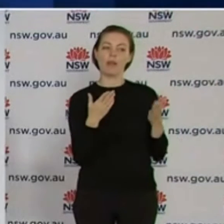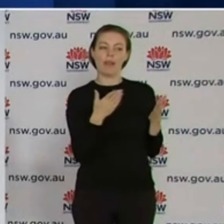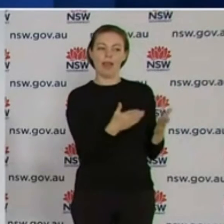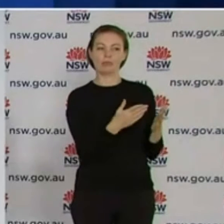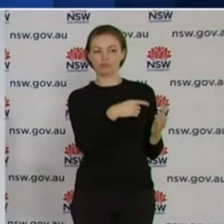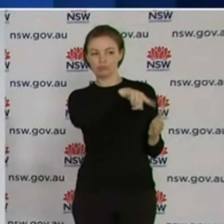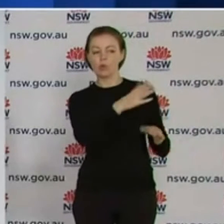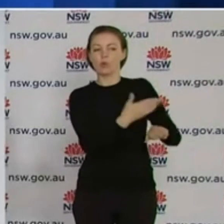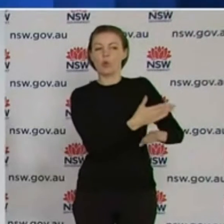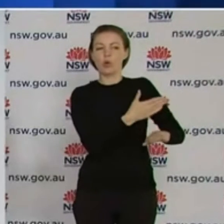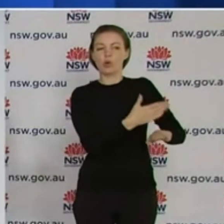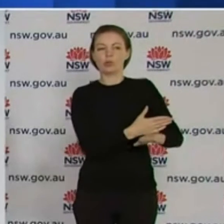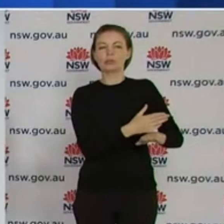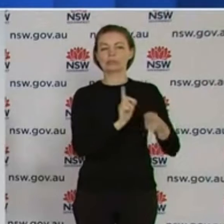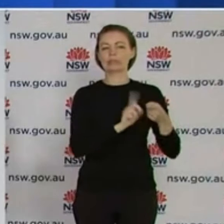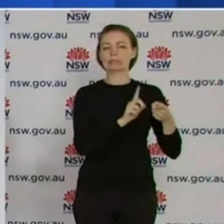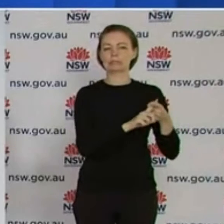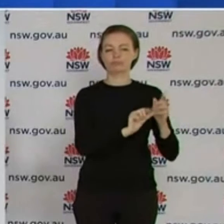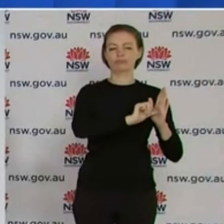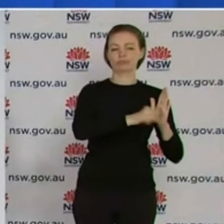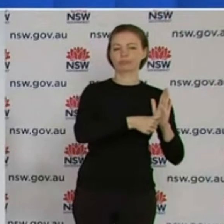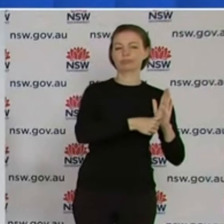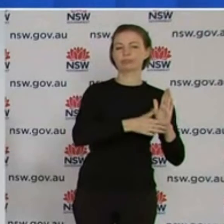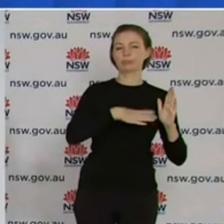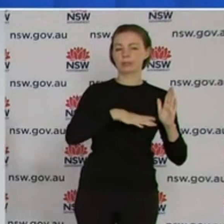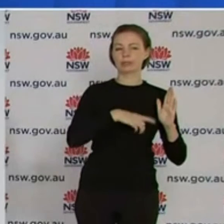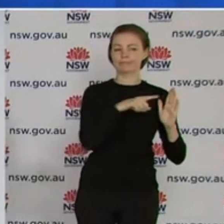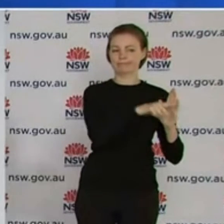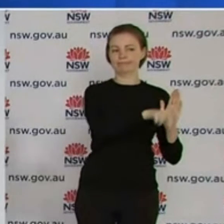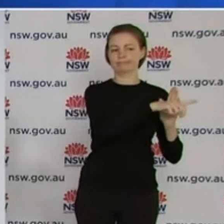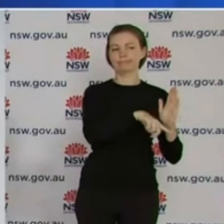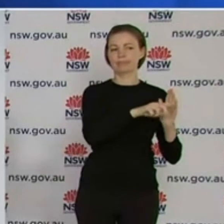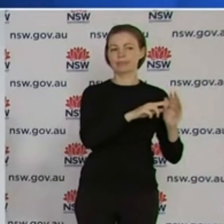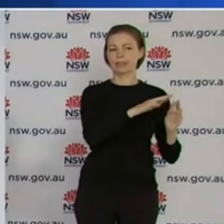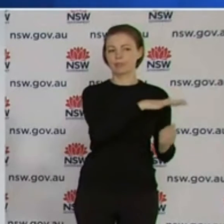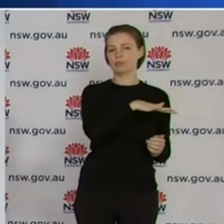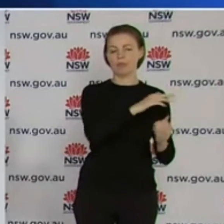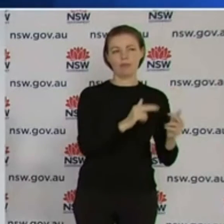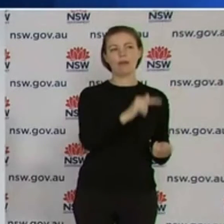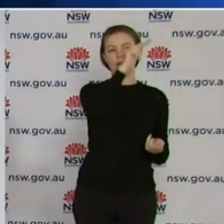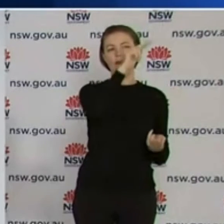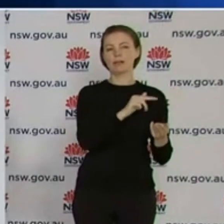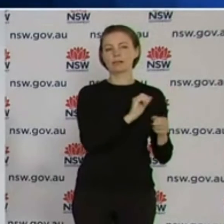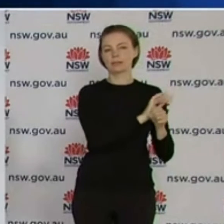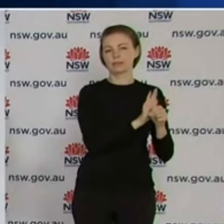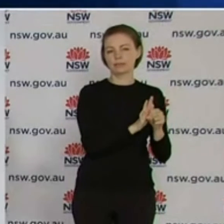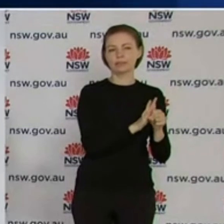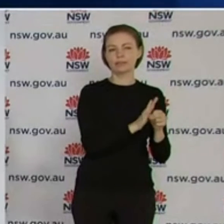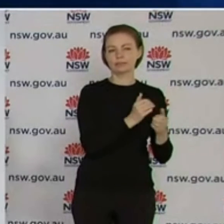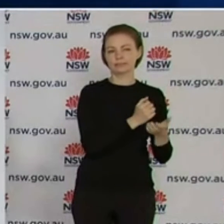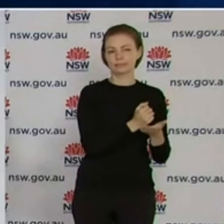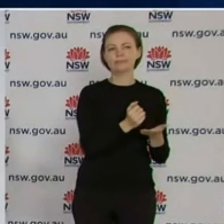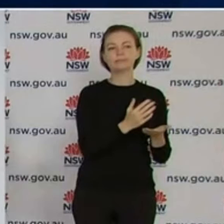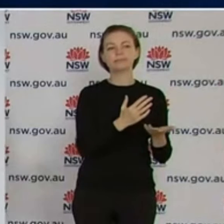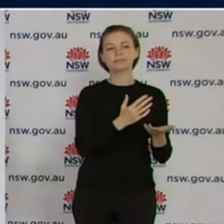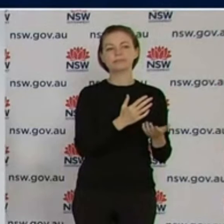because those local government areas are still demonstrating a high proportion of all the cases, and we just want to make sure, before we take